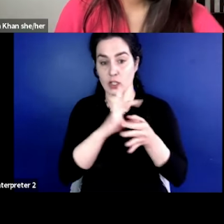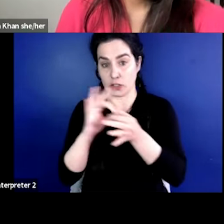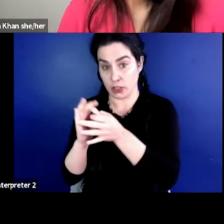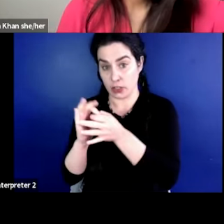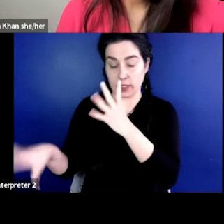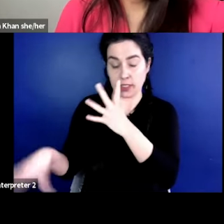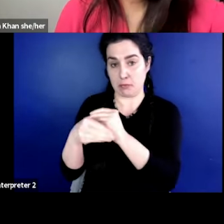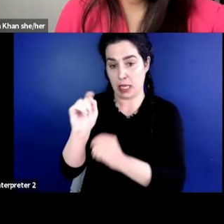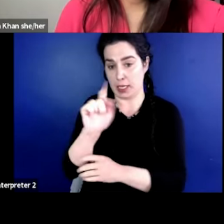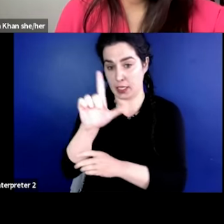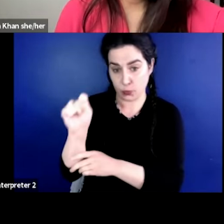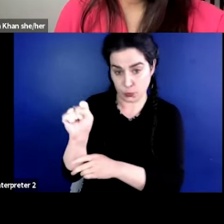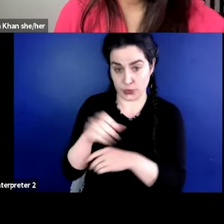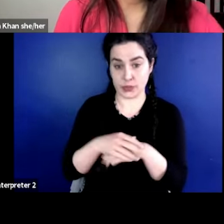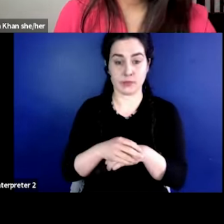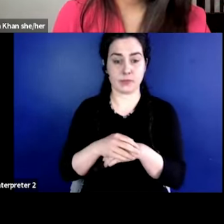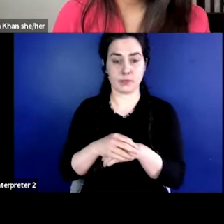was